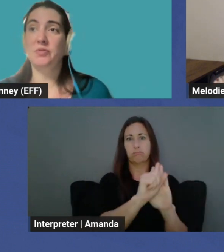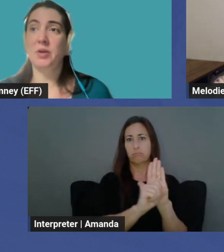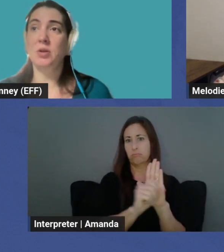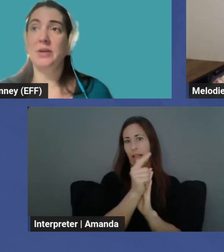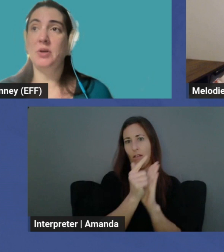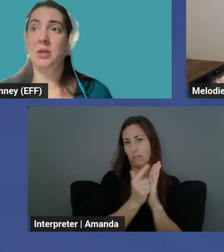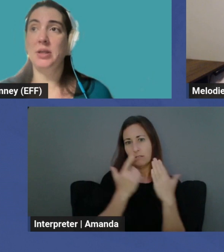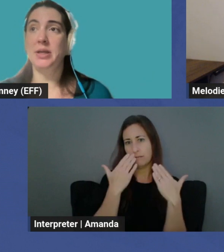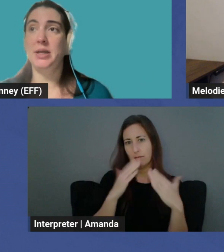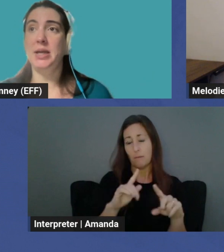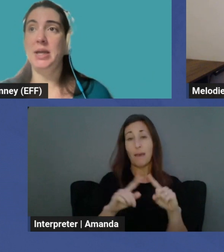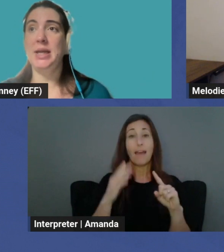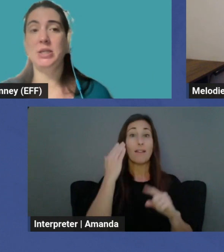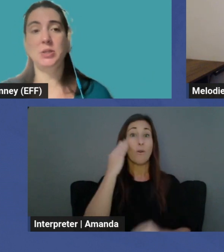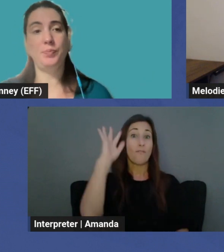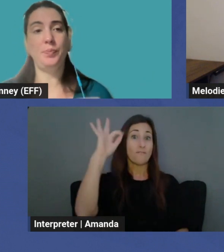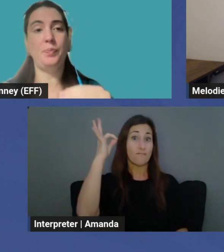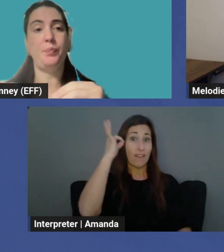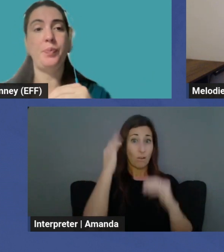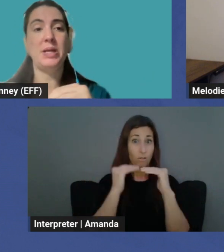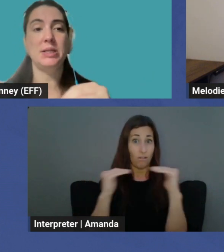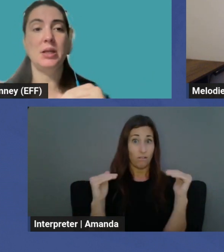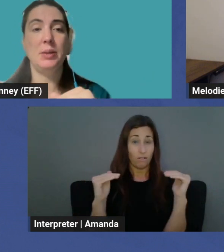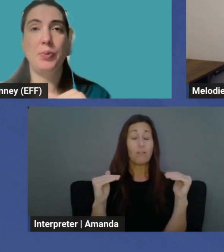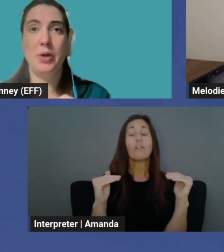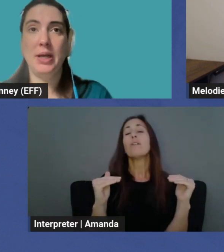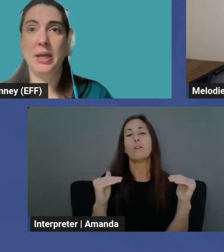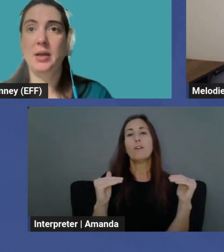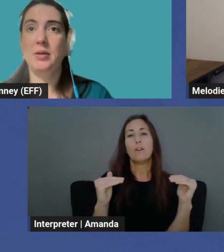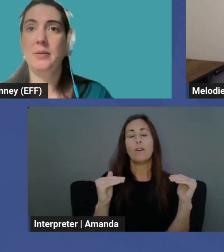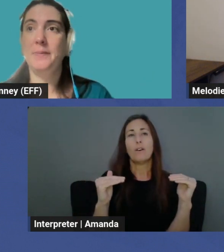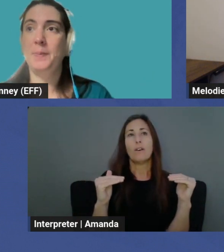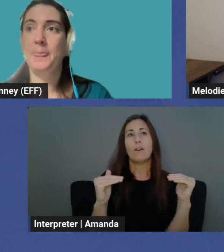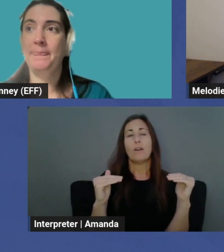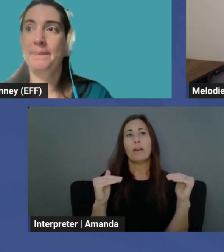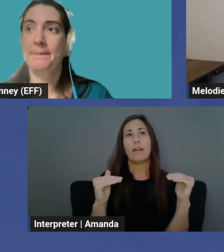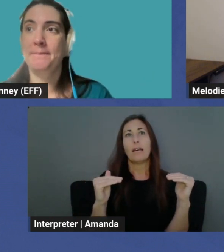So at the federal level, it's basically putting